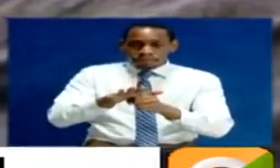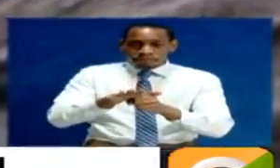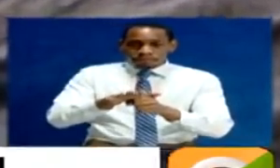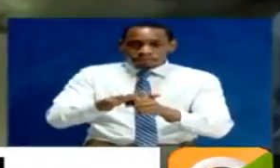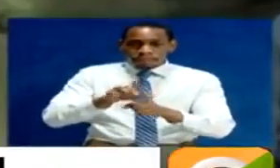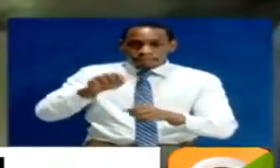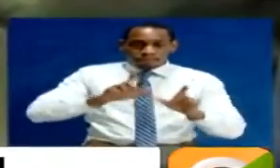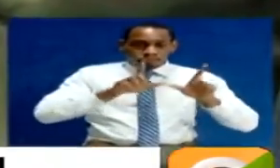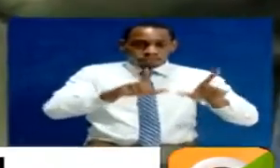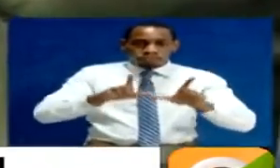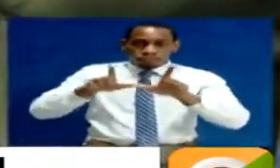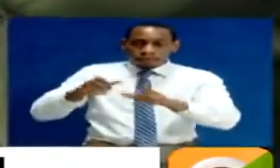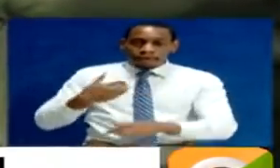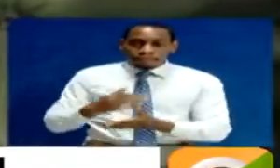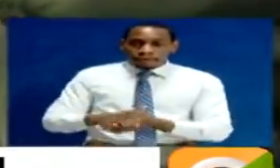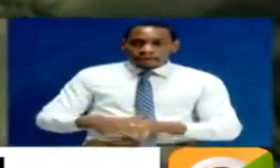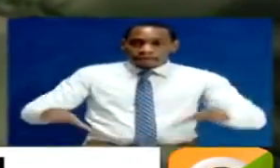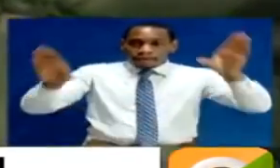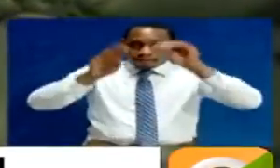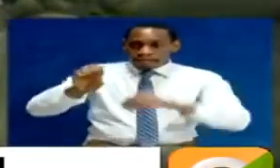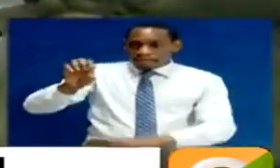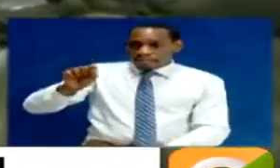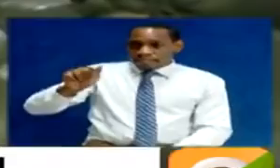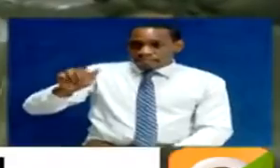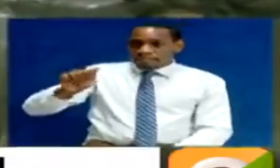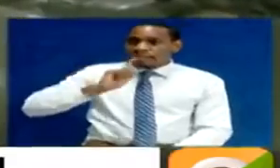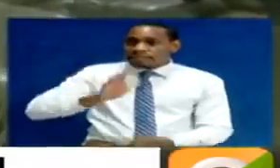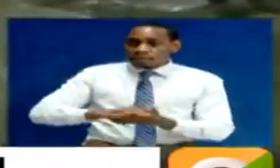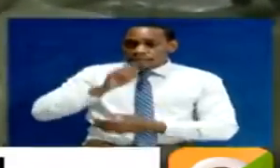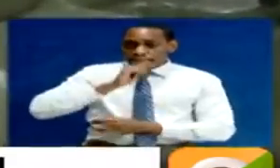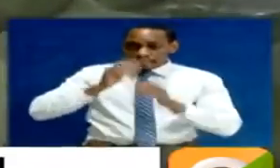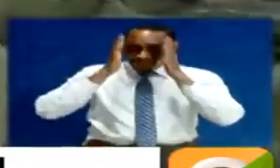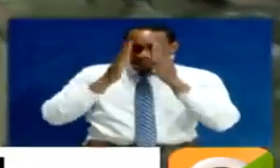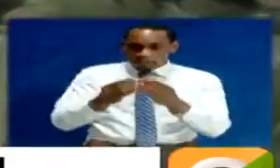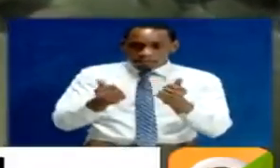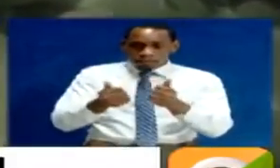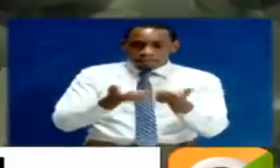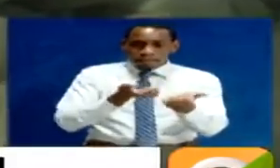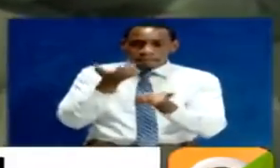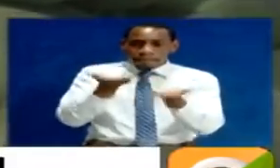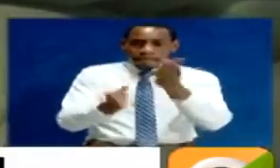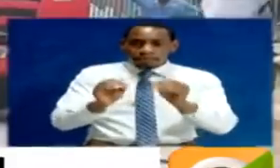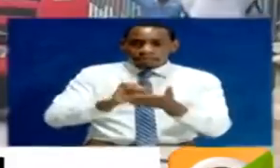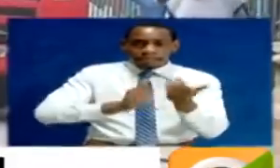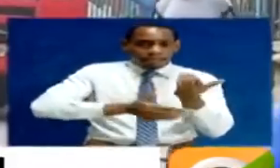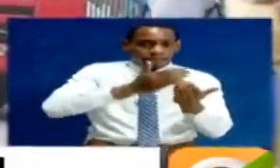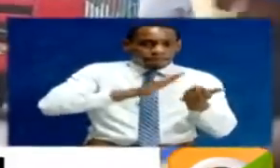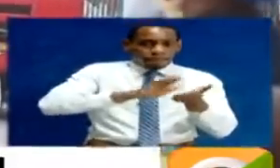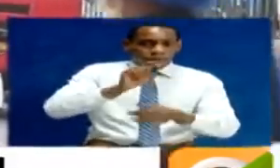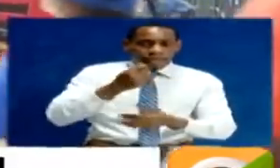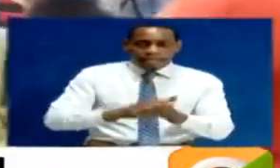and certification. President Suluhu pointing out that Tanzania was keen on addressing the trade imbalance that favors Kenya.